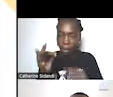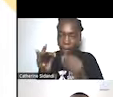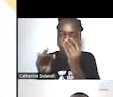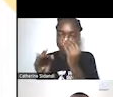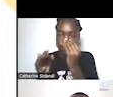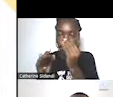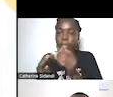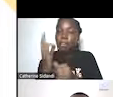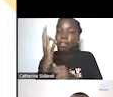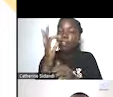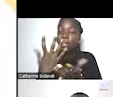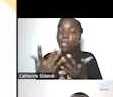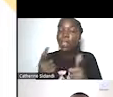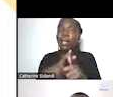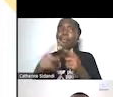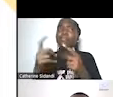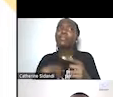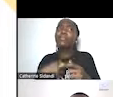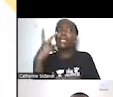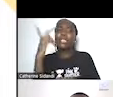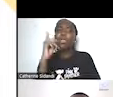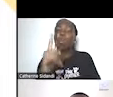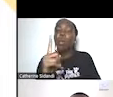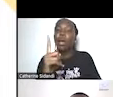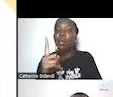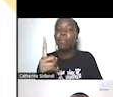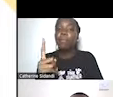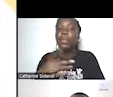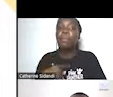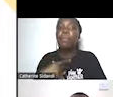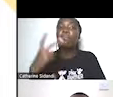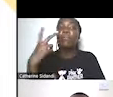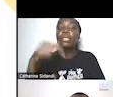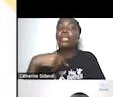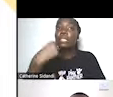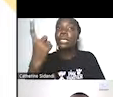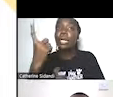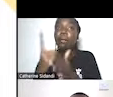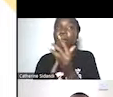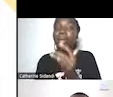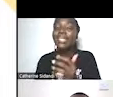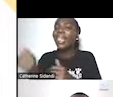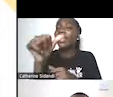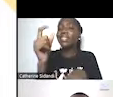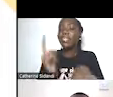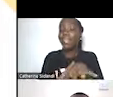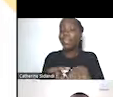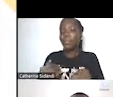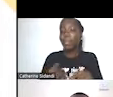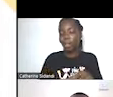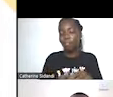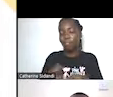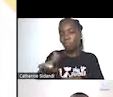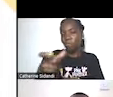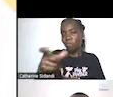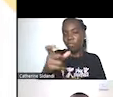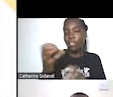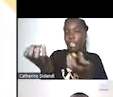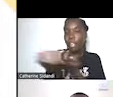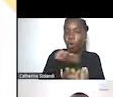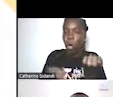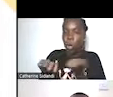I saw one saying that every time we are having an increase in economy in US, then what happens